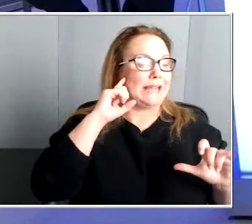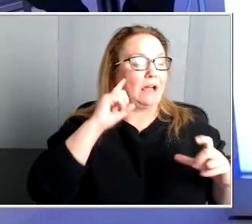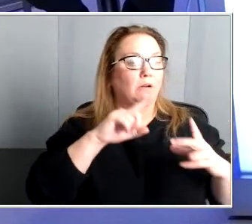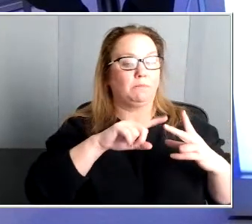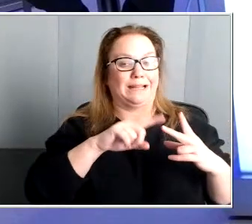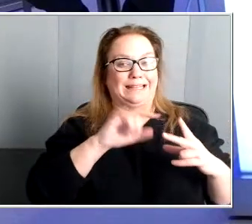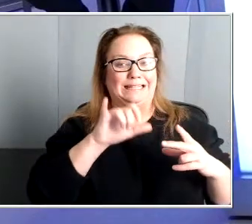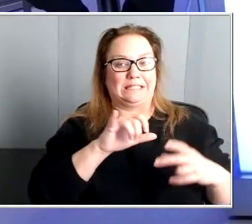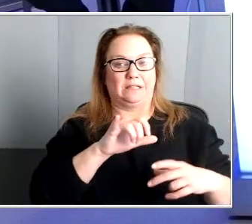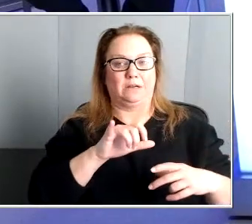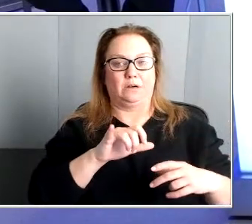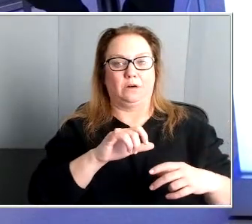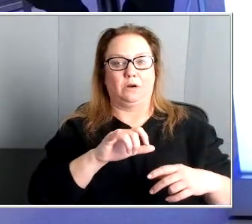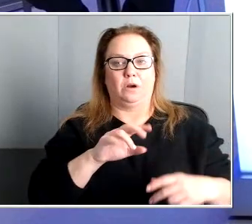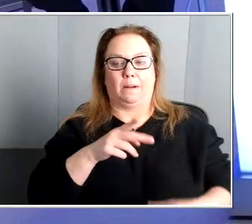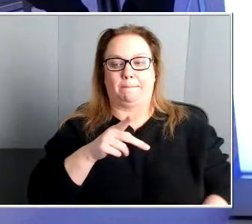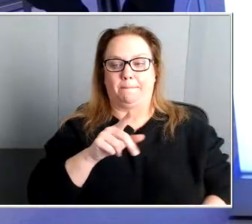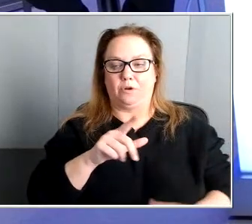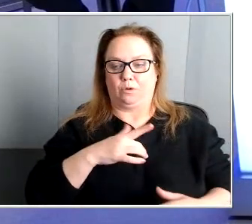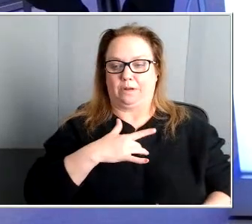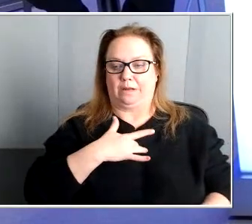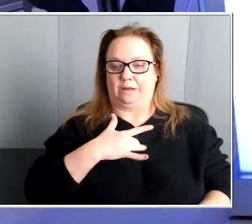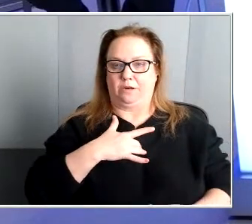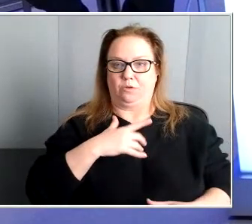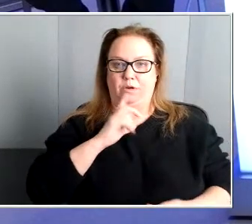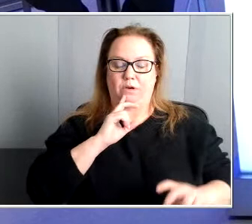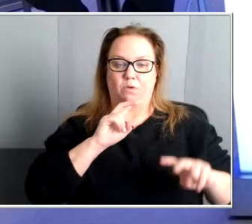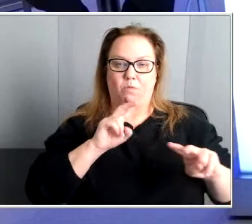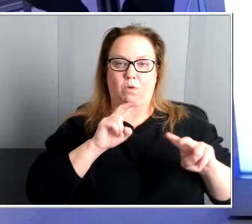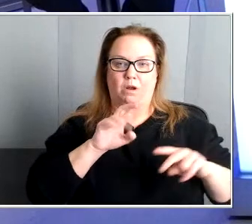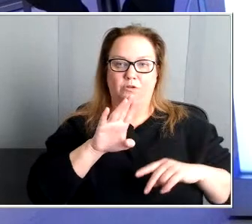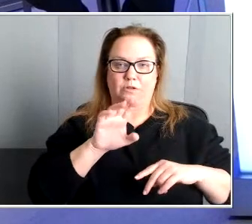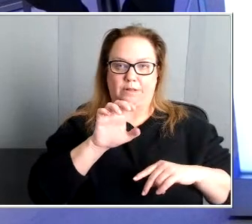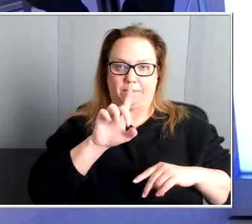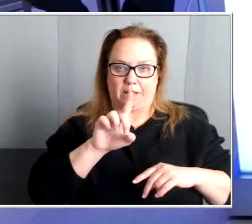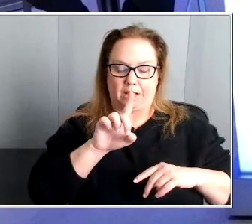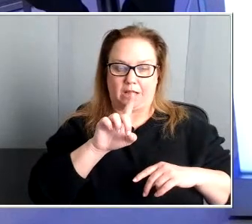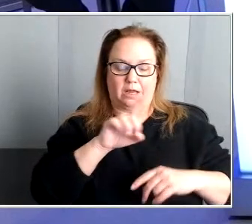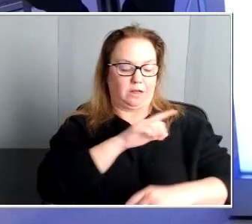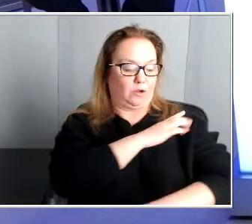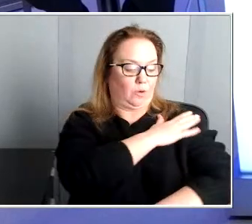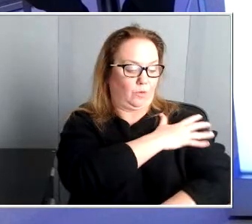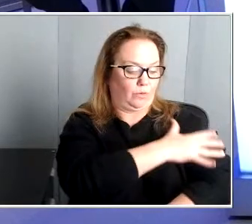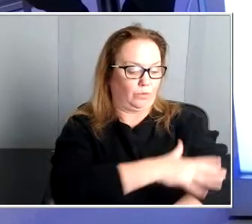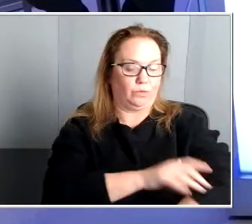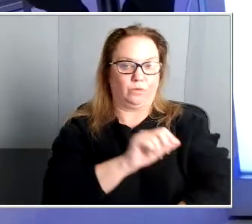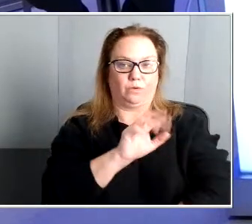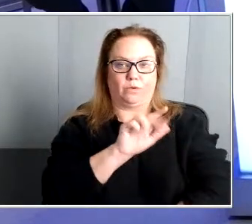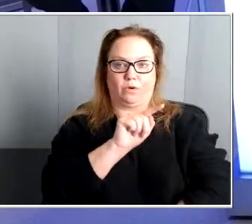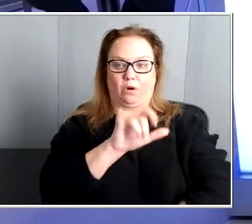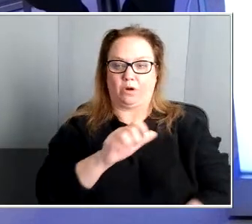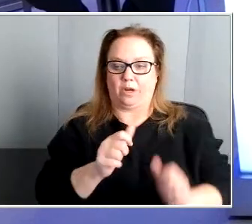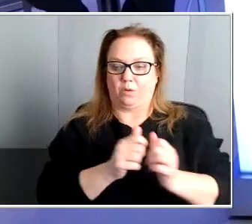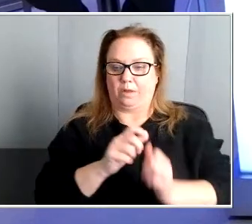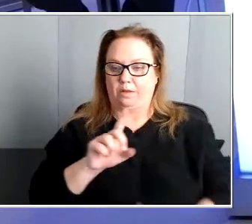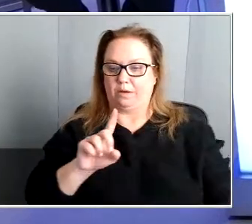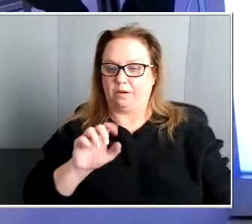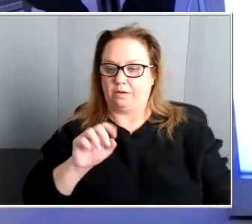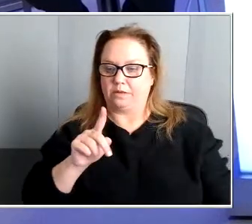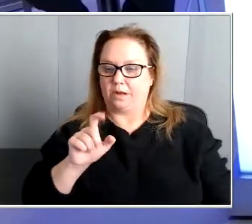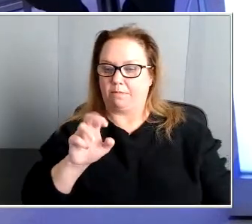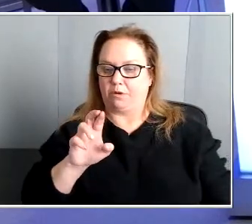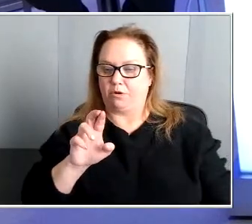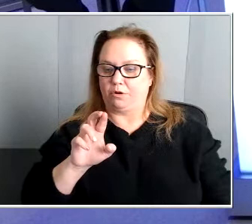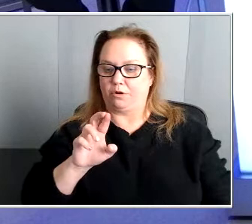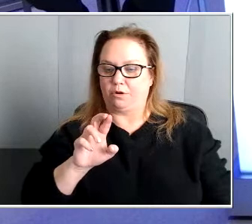like what we would call you can watch the blood go through the arteries with a Doppler, that flows what you're looking